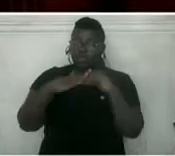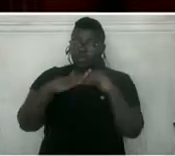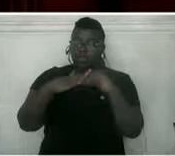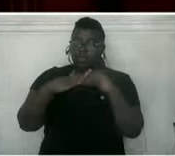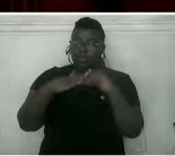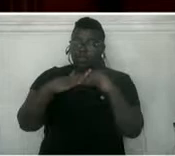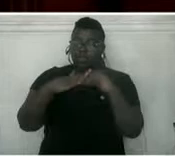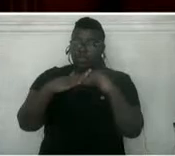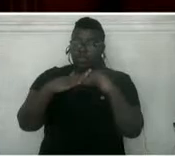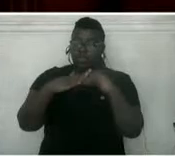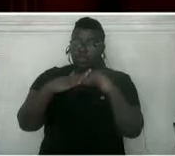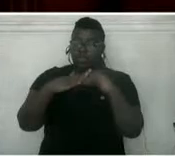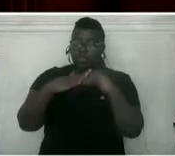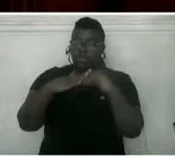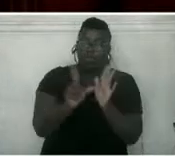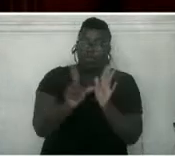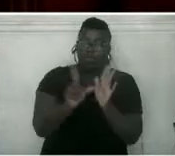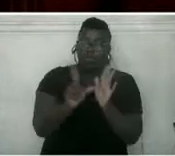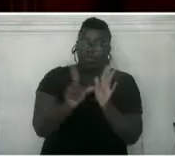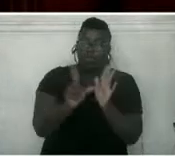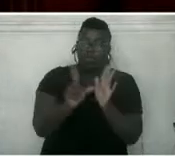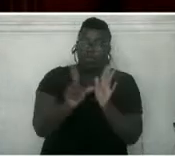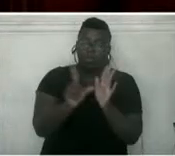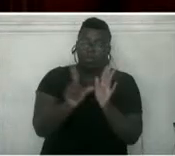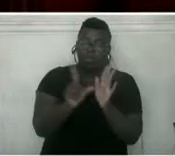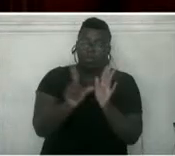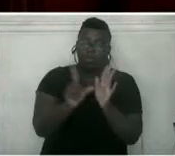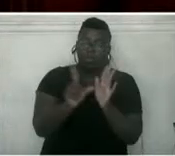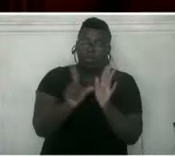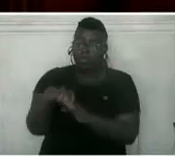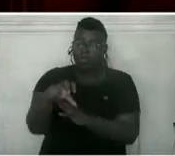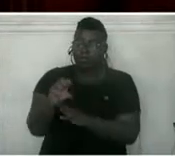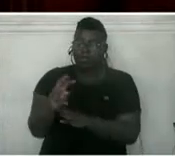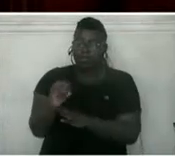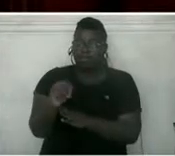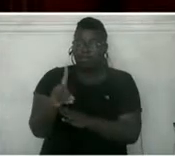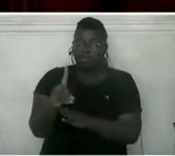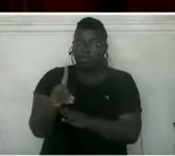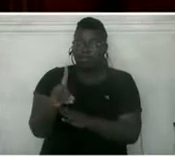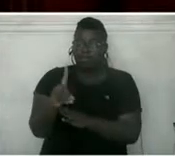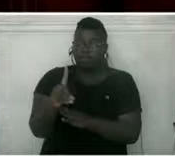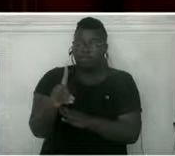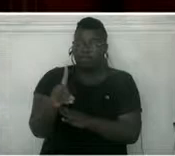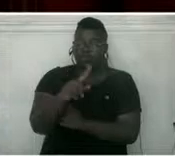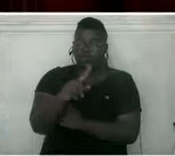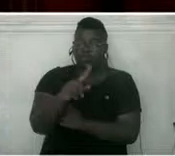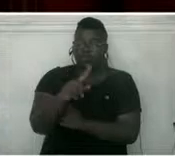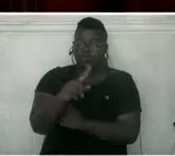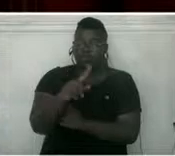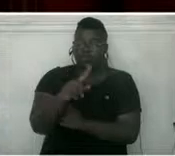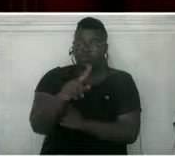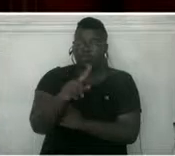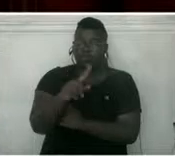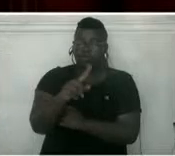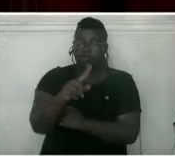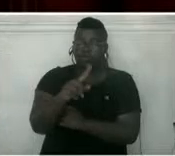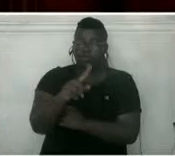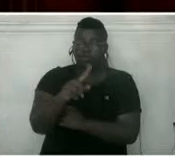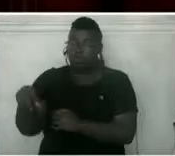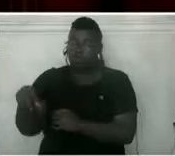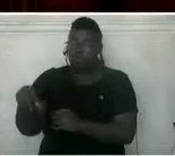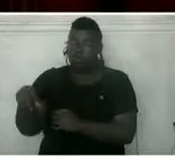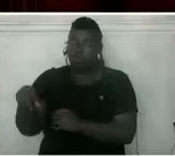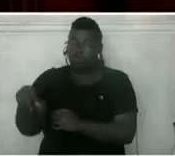the following libraries: Shayamoya, Kwamtakane, Umzumbe, Ngutu, Umvoti Ward